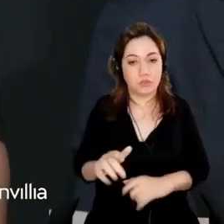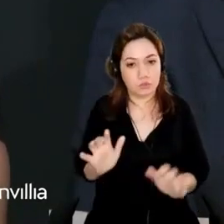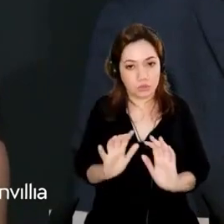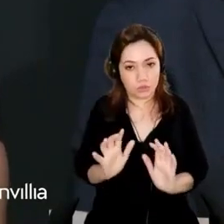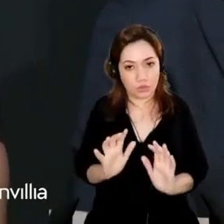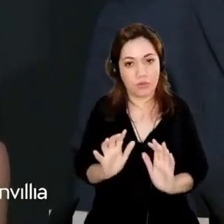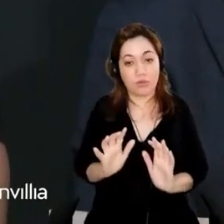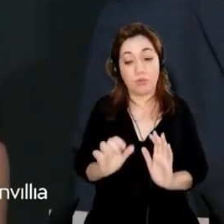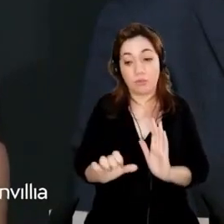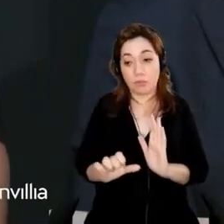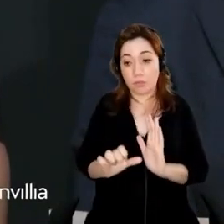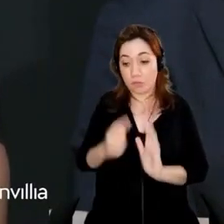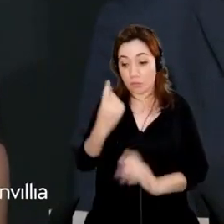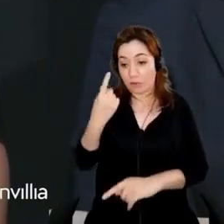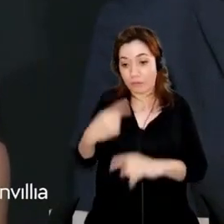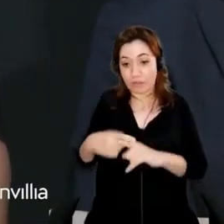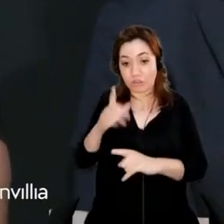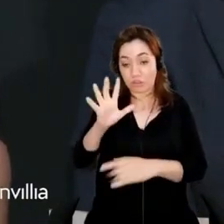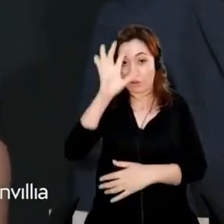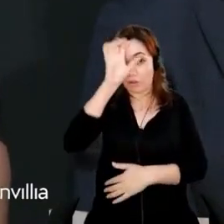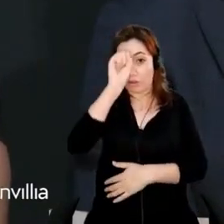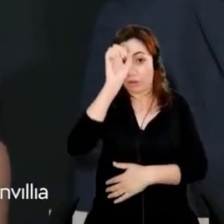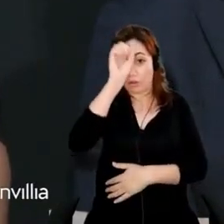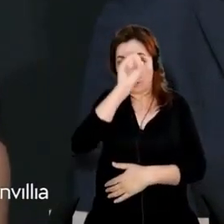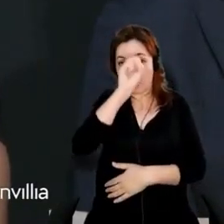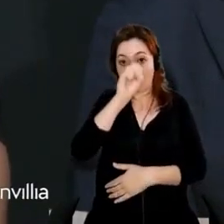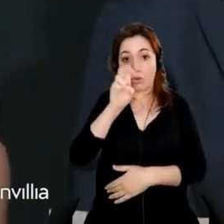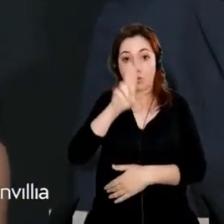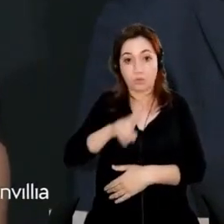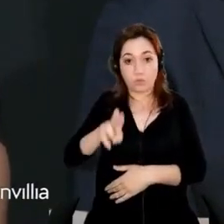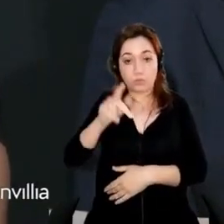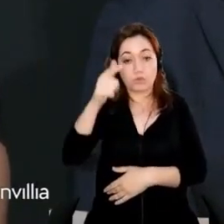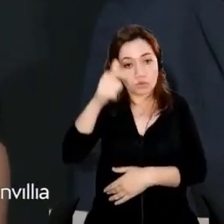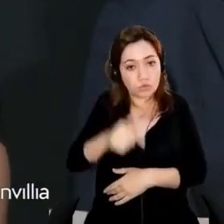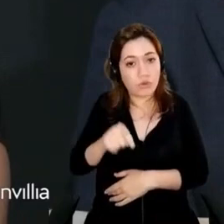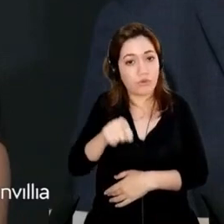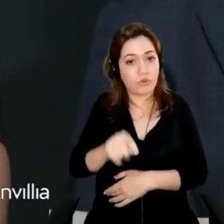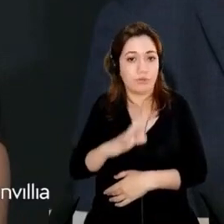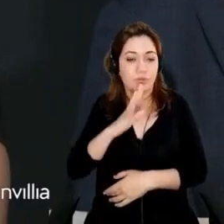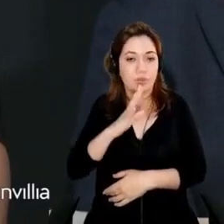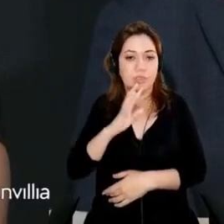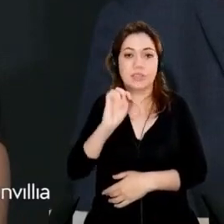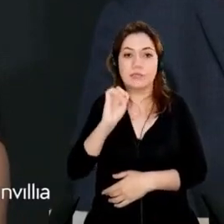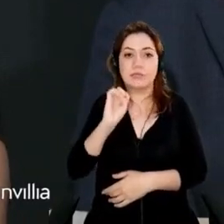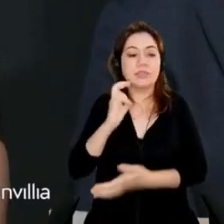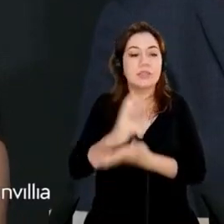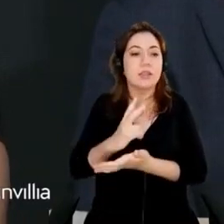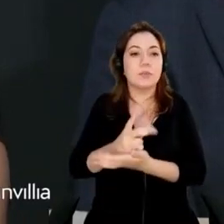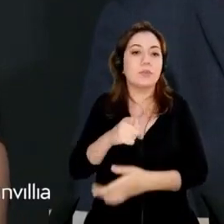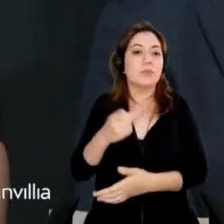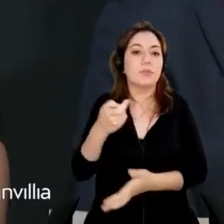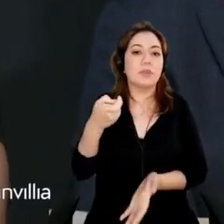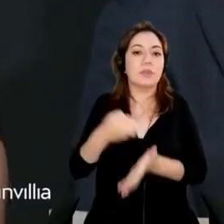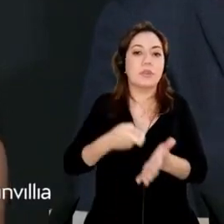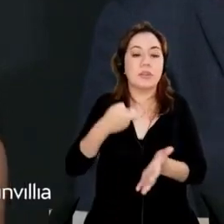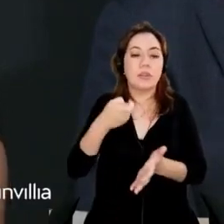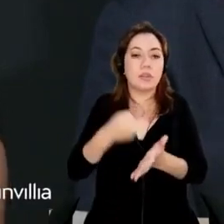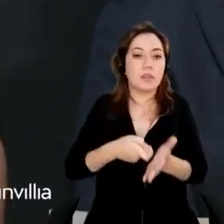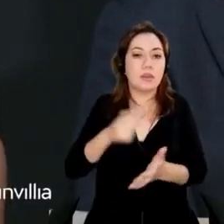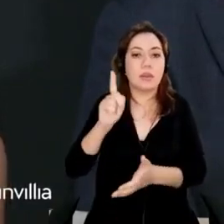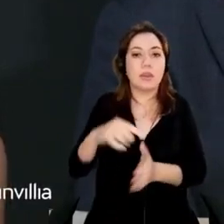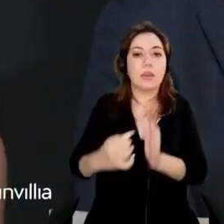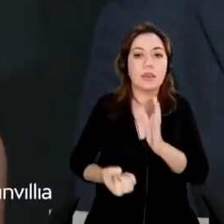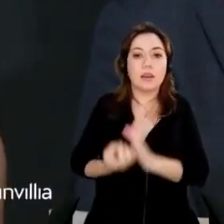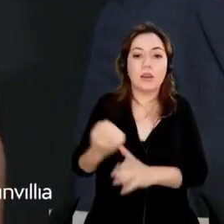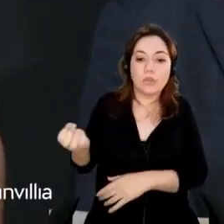something, just reuse that knowledge. Every time you try to create a new process, you have to